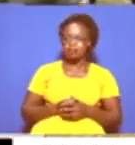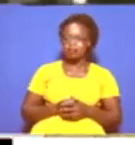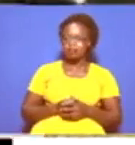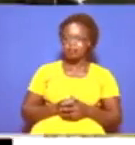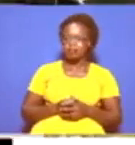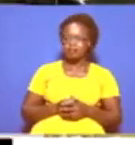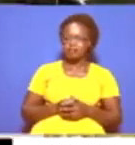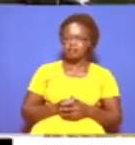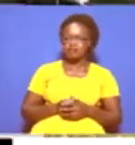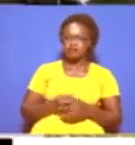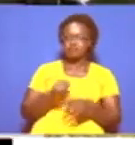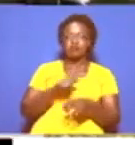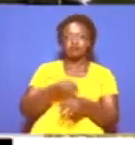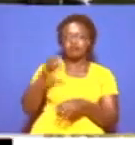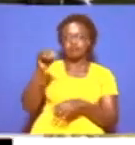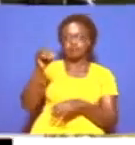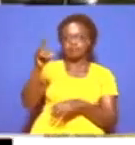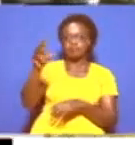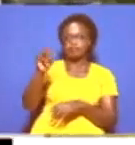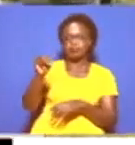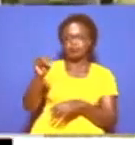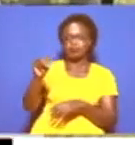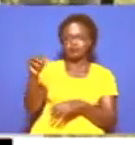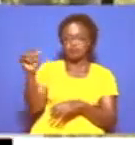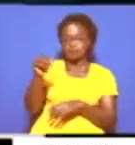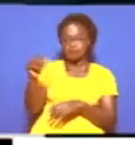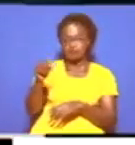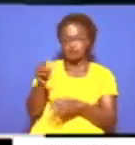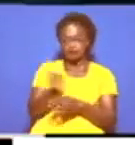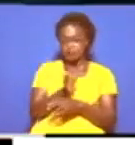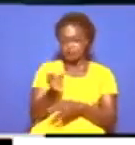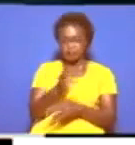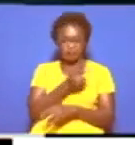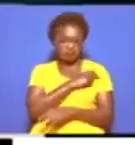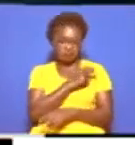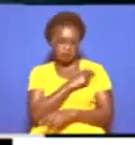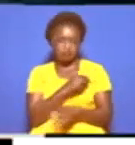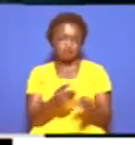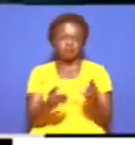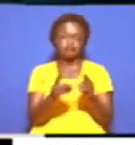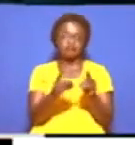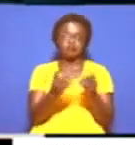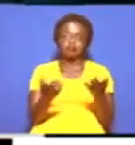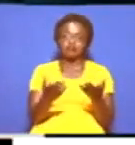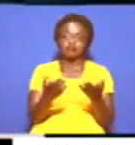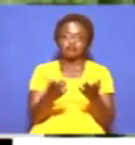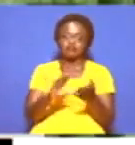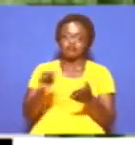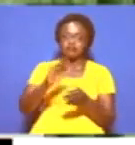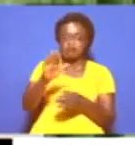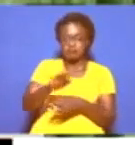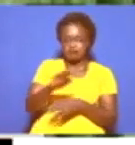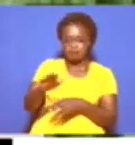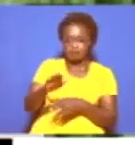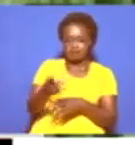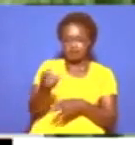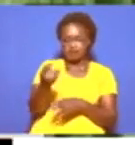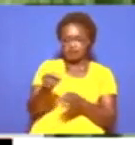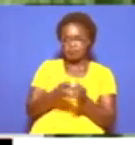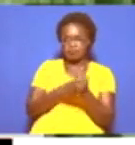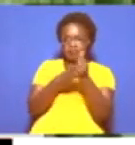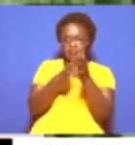Speaking during the ODM's Garissa branch consultative meeting in Garissa, the leaders, led by County Assembly Minority Leader Muhammad